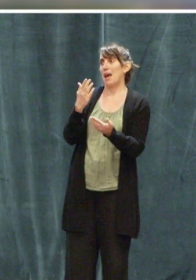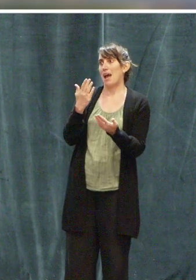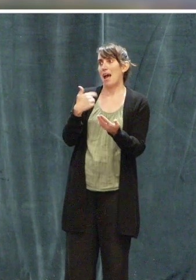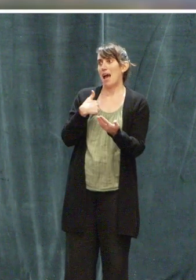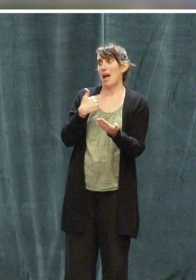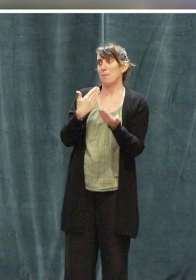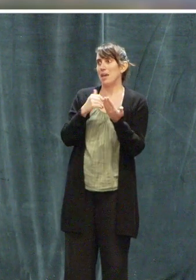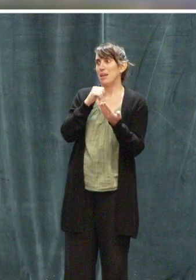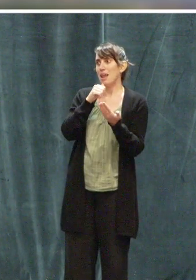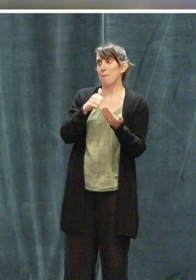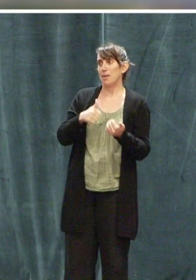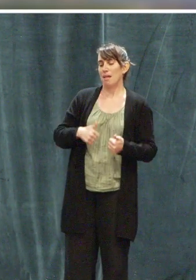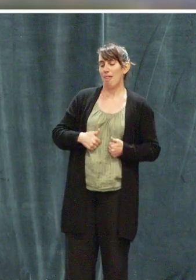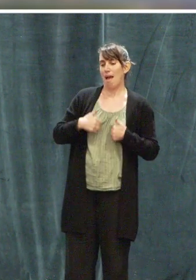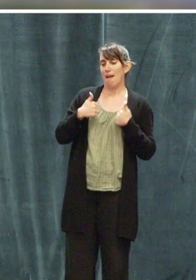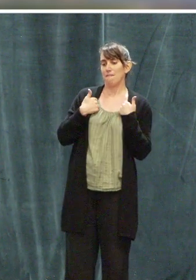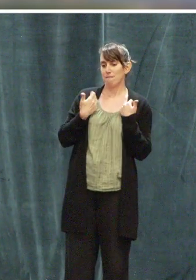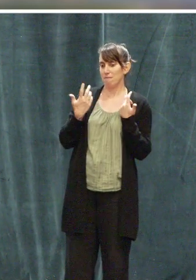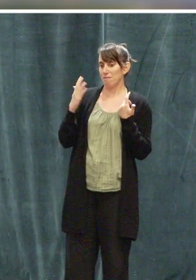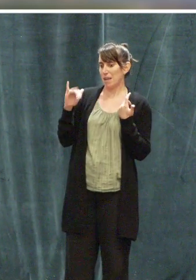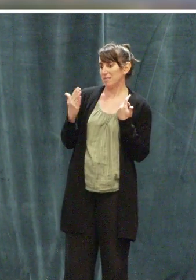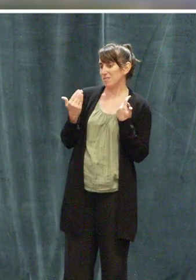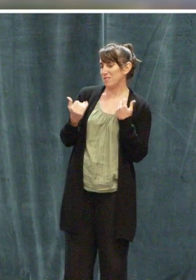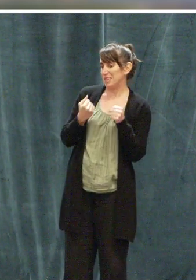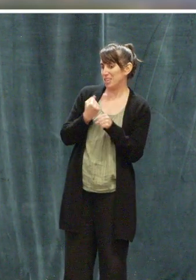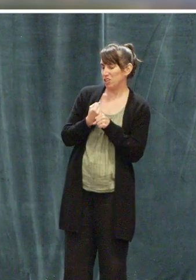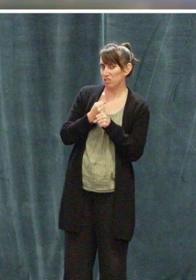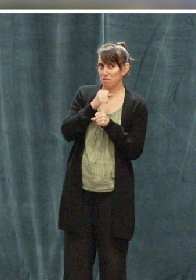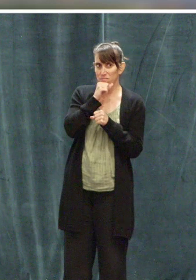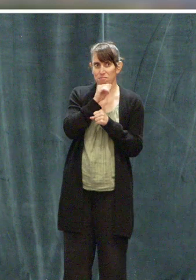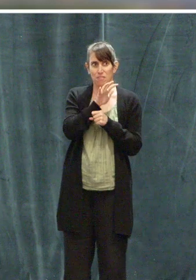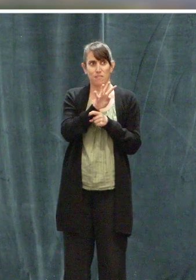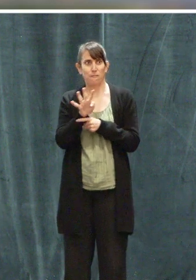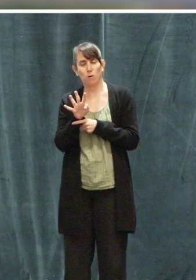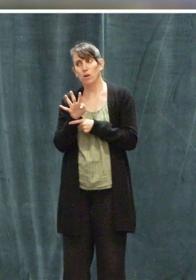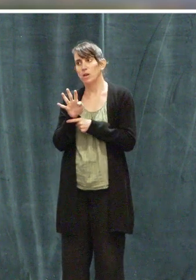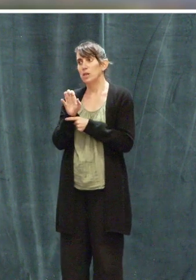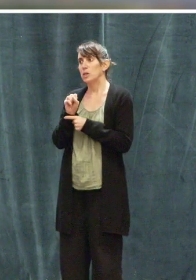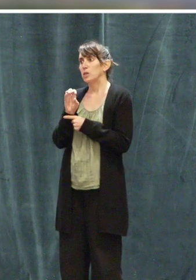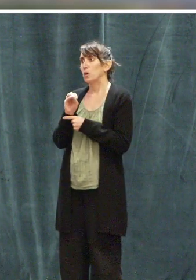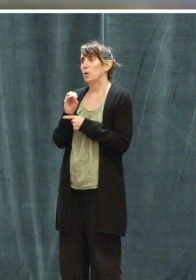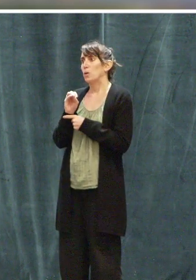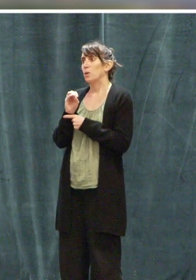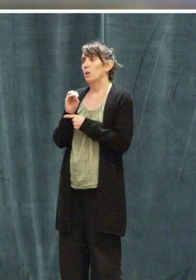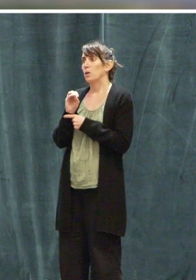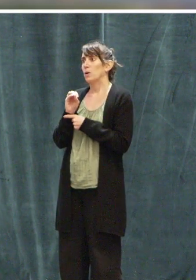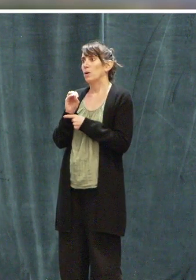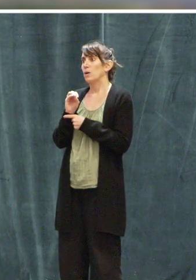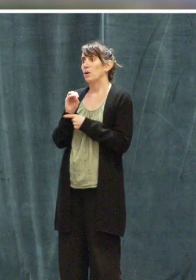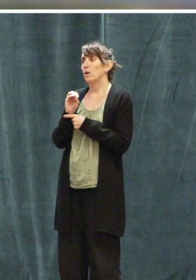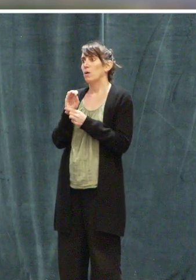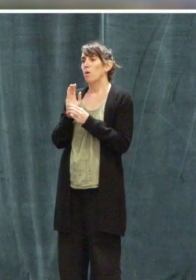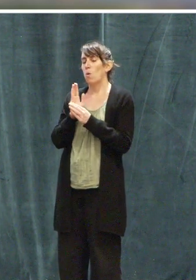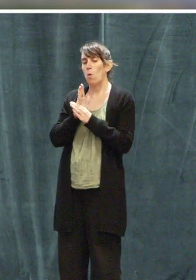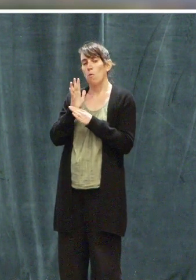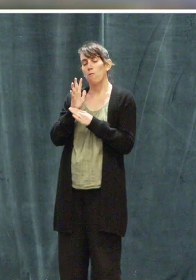for that. That's going to be in 15 years. I'm 54 years old, So what, over